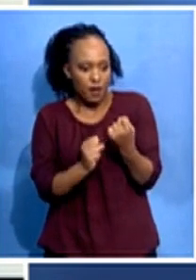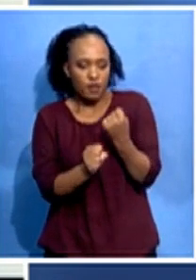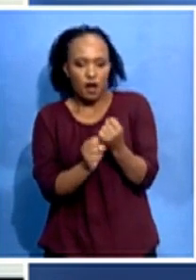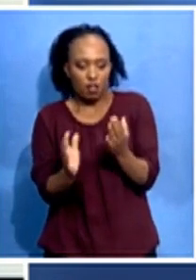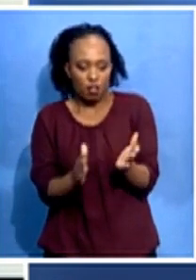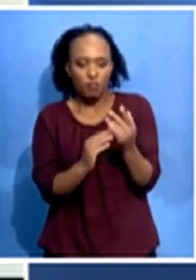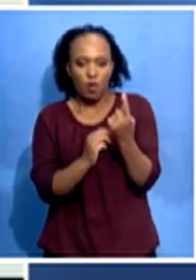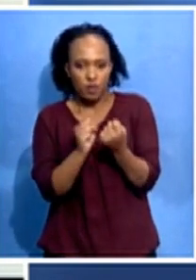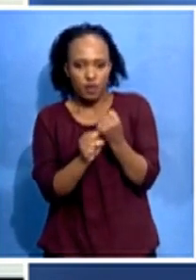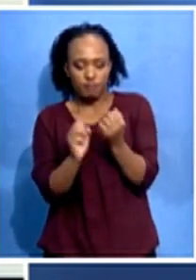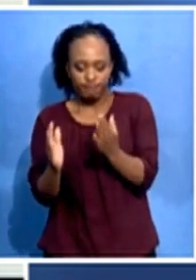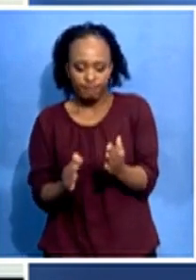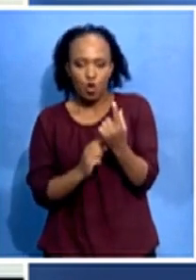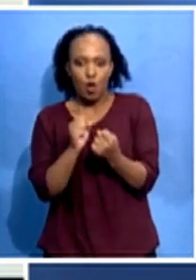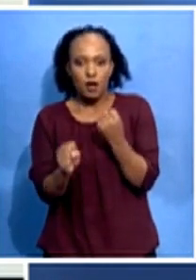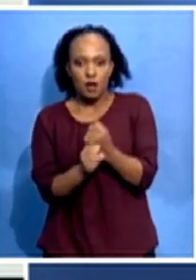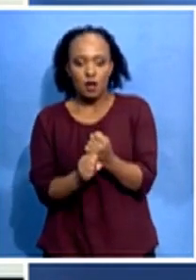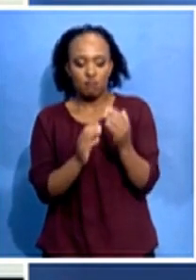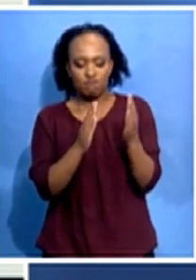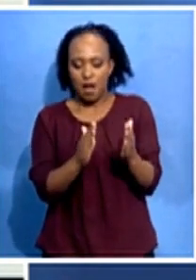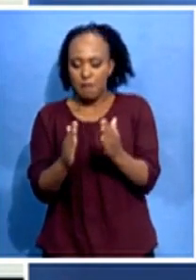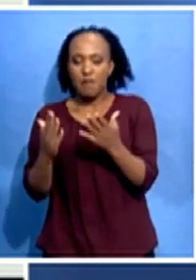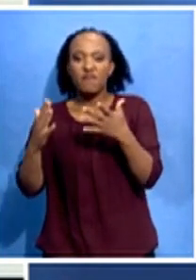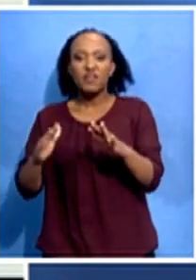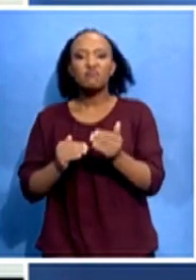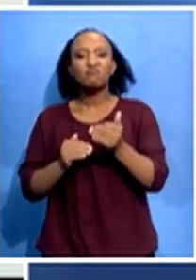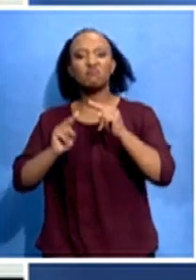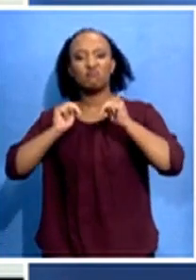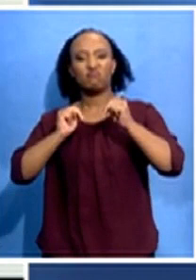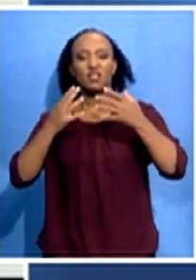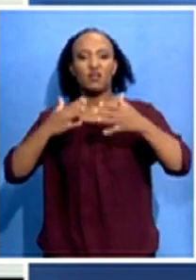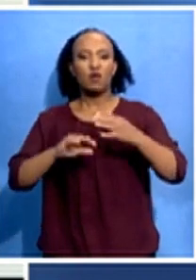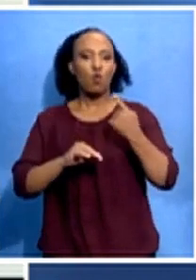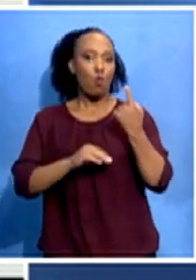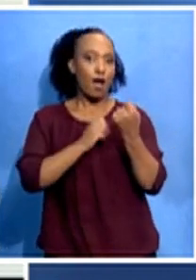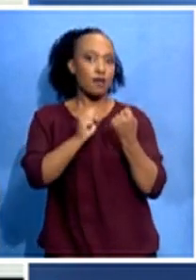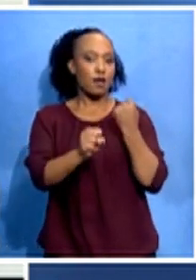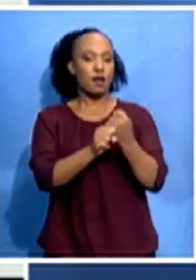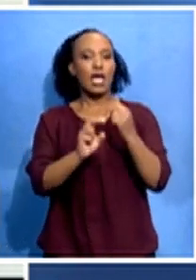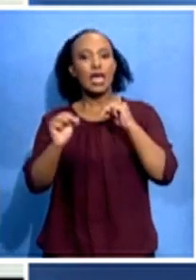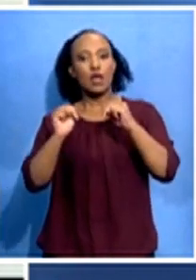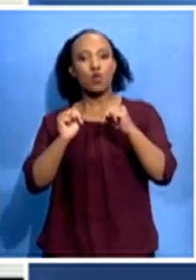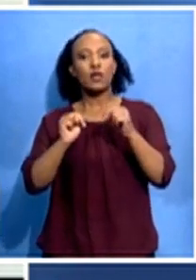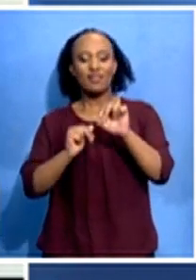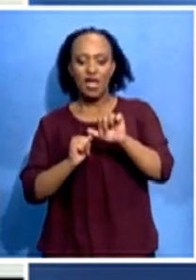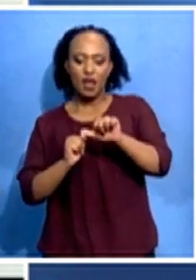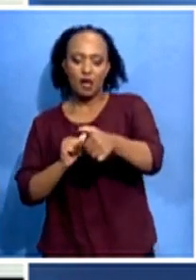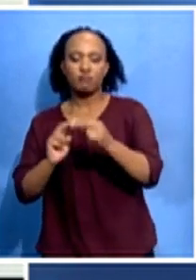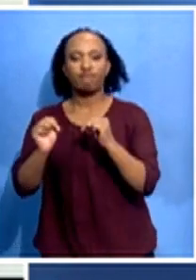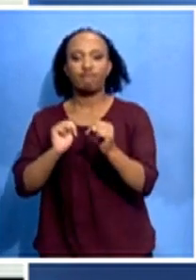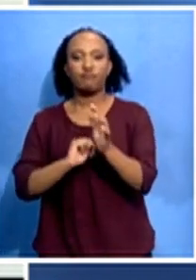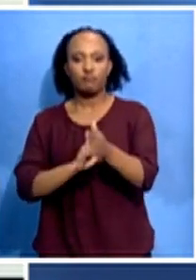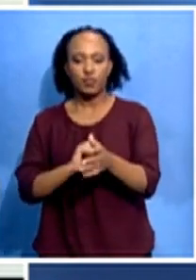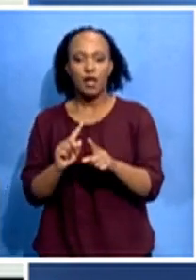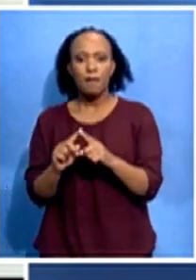season, out the next season, because you just concluded one negotiation, you're going to be into the next. But I think there's a compromise potentially on the table. We'll